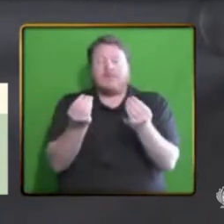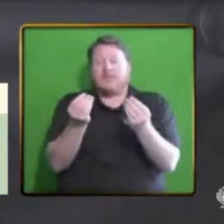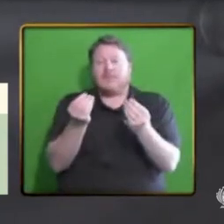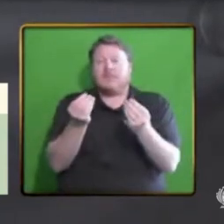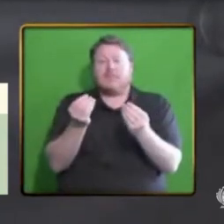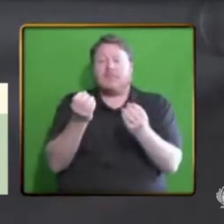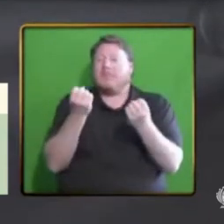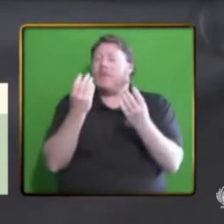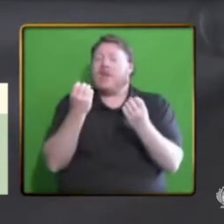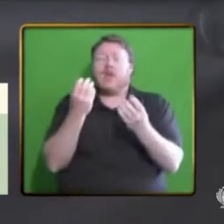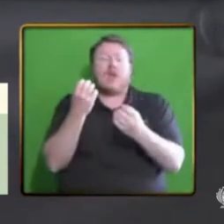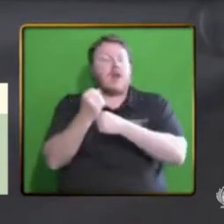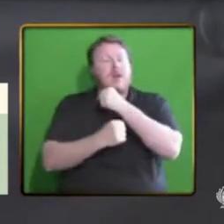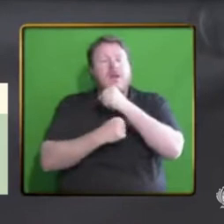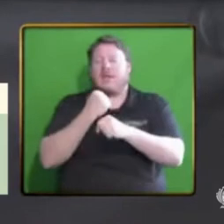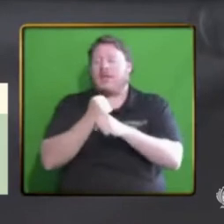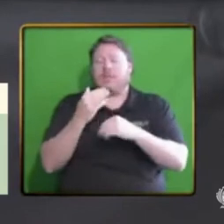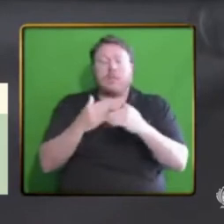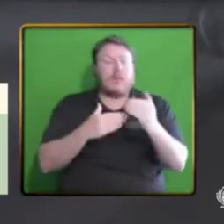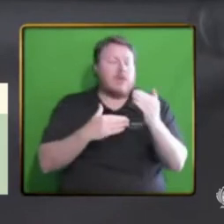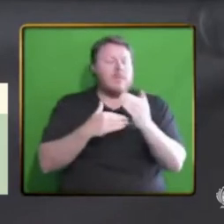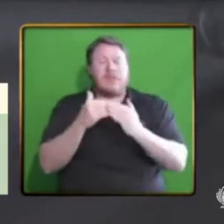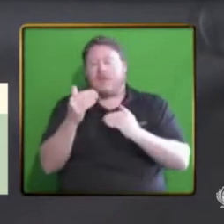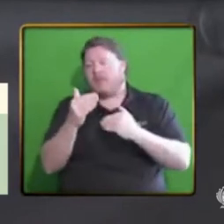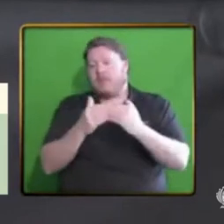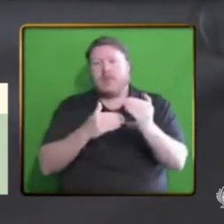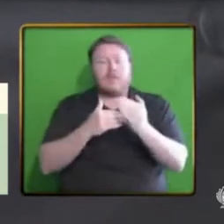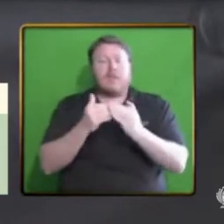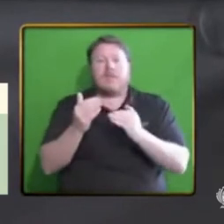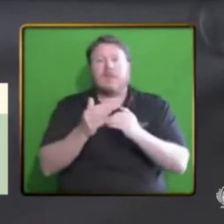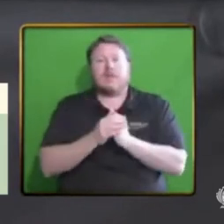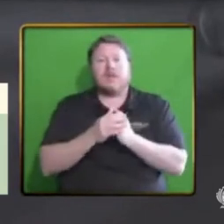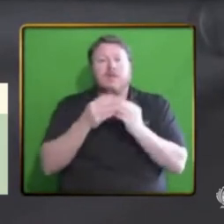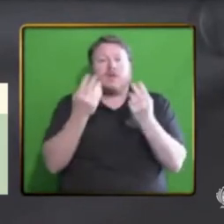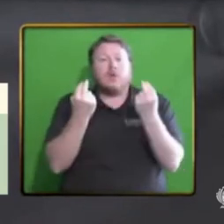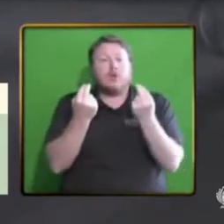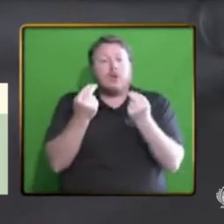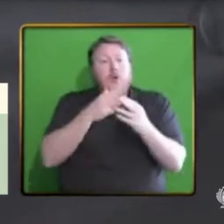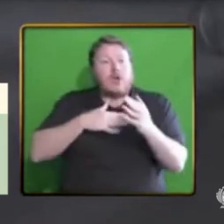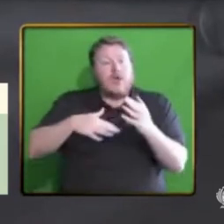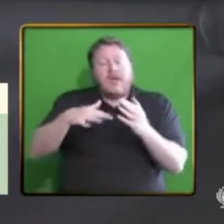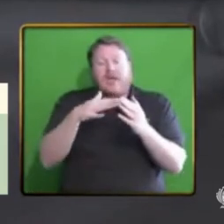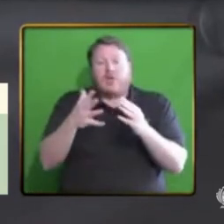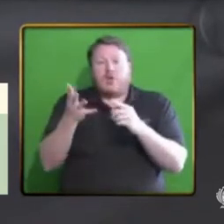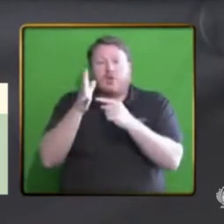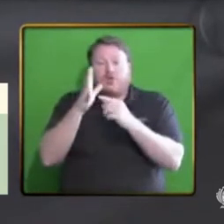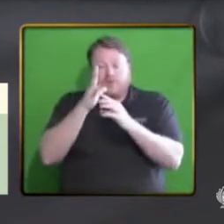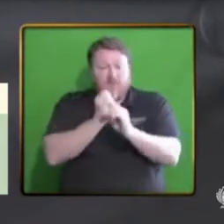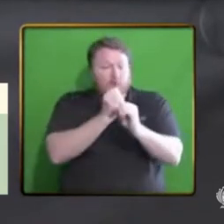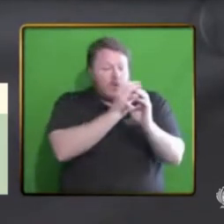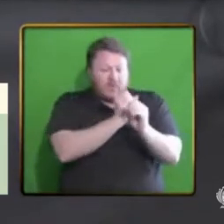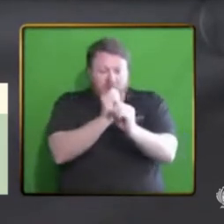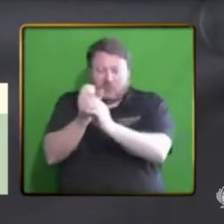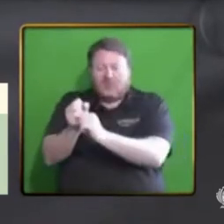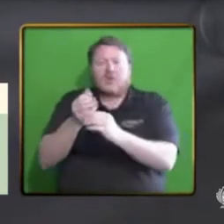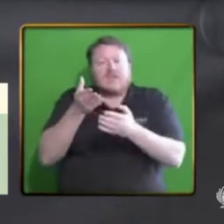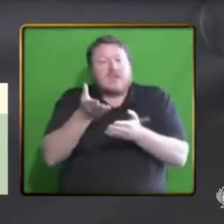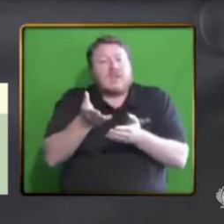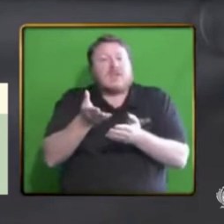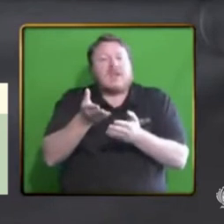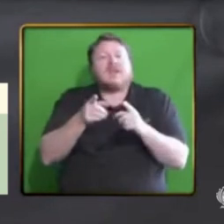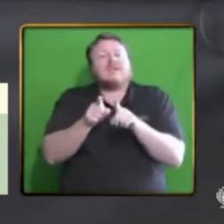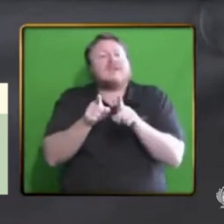for many years, covering entirely new areas as well as issues on